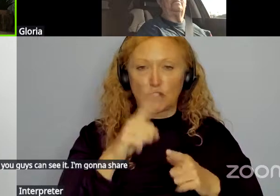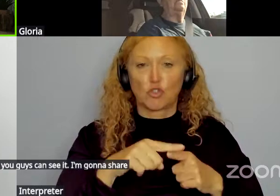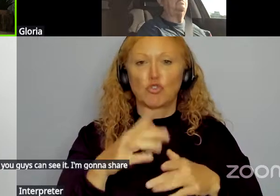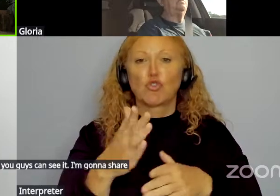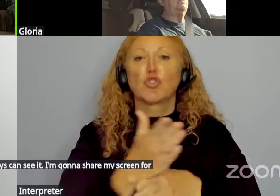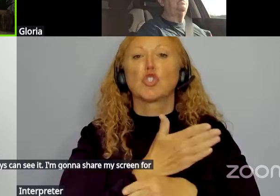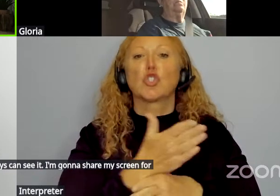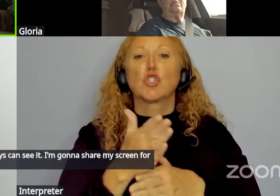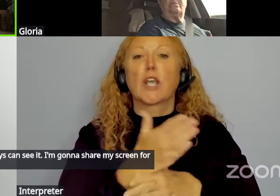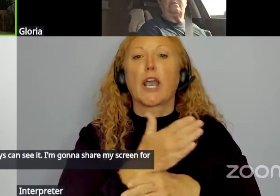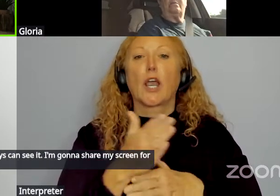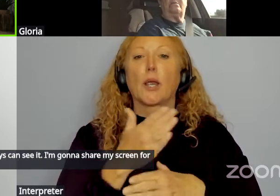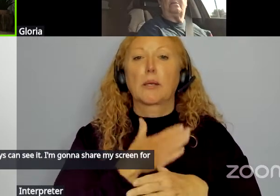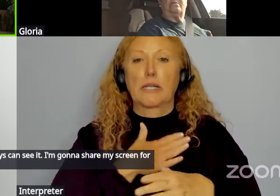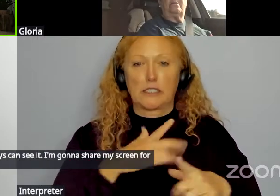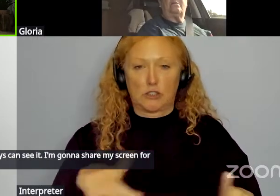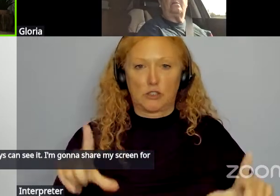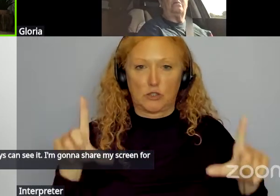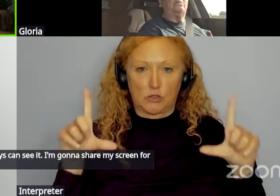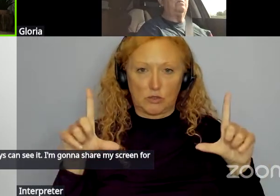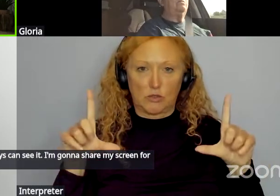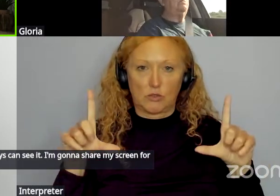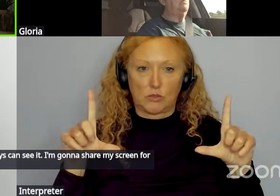for you.